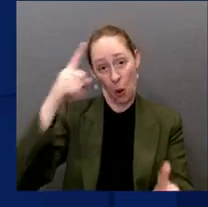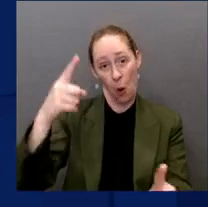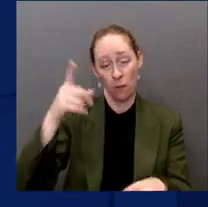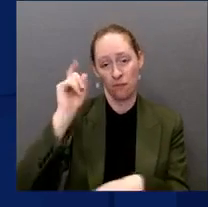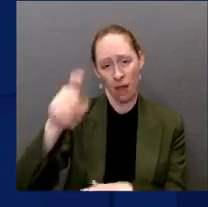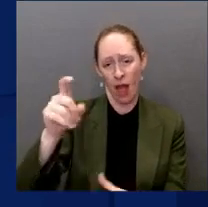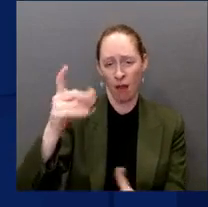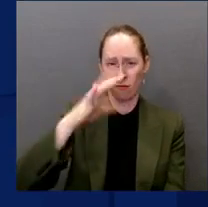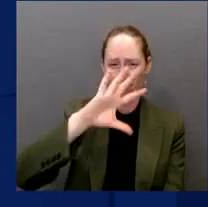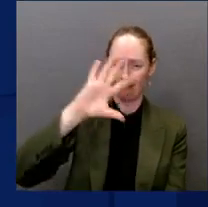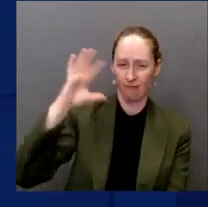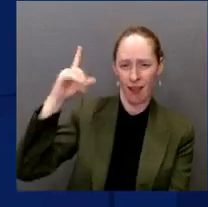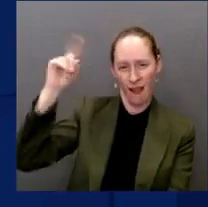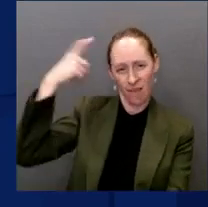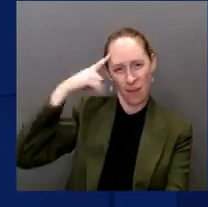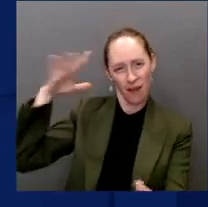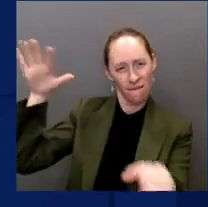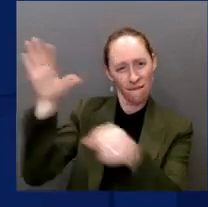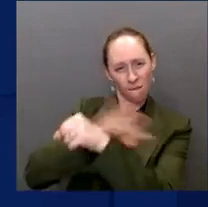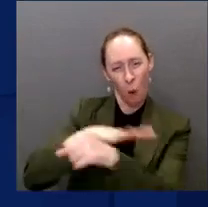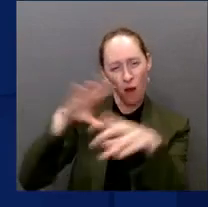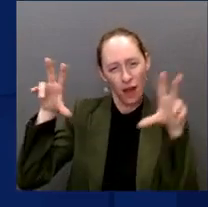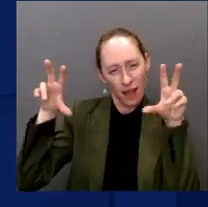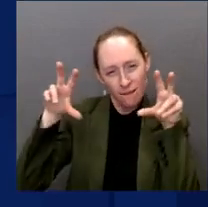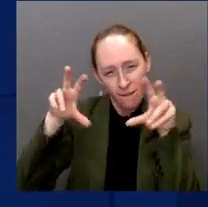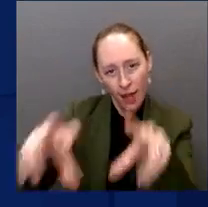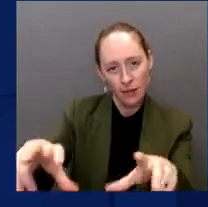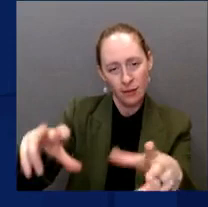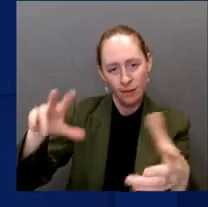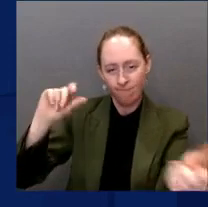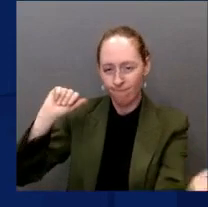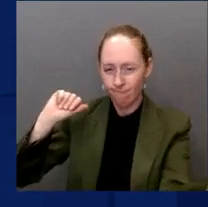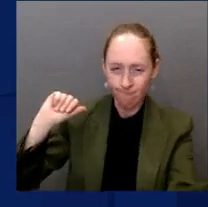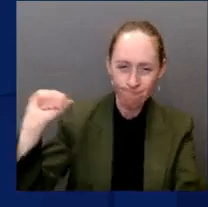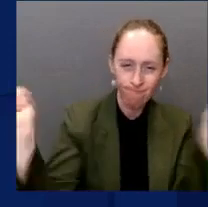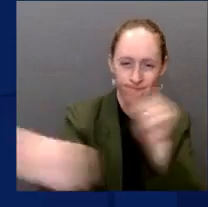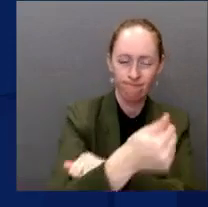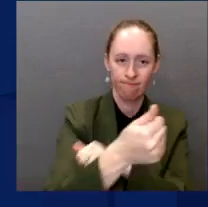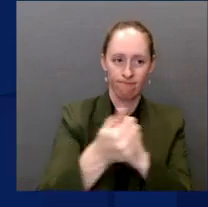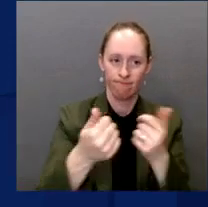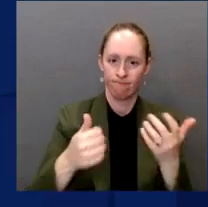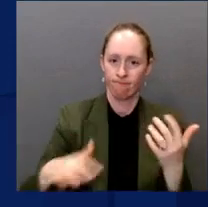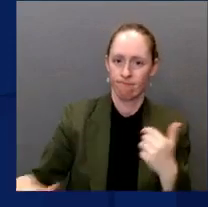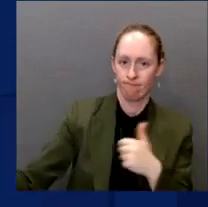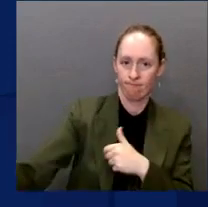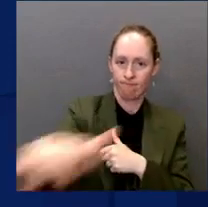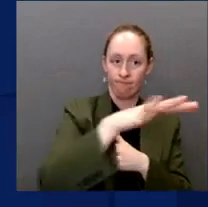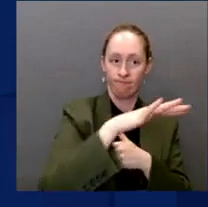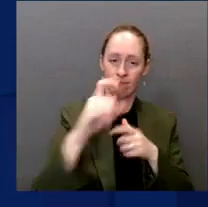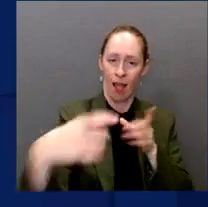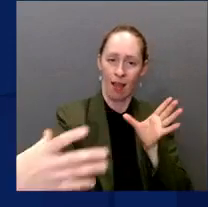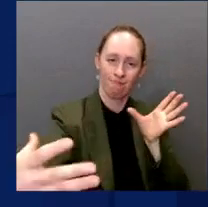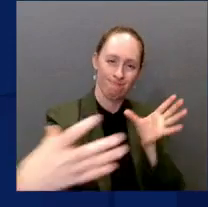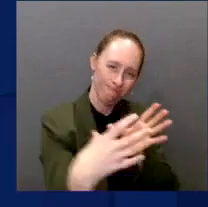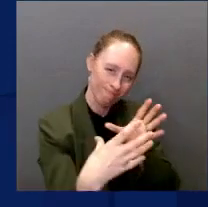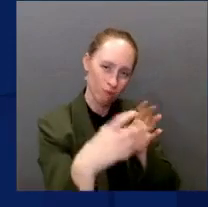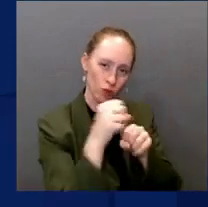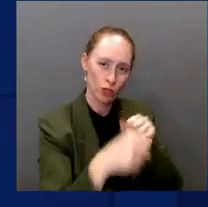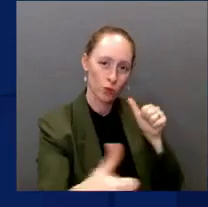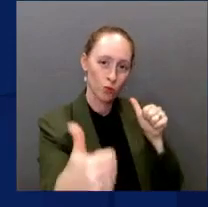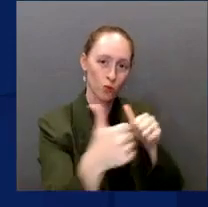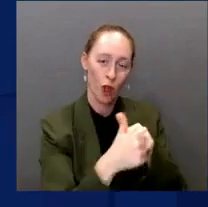see all of you here. You represent society in a way that touches every aspect of society, every part of the